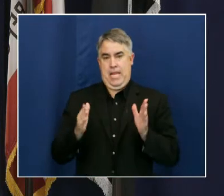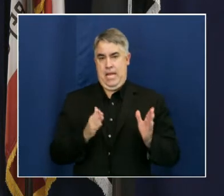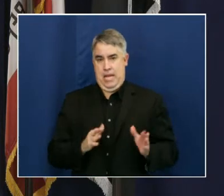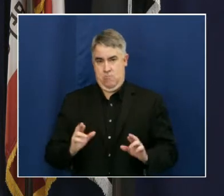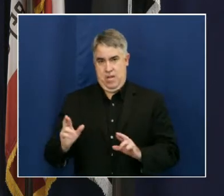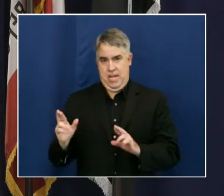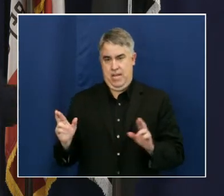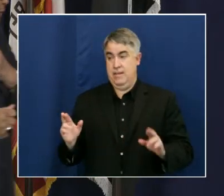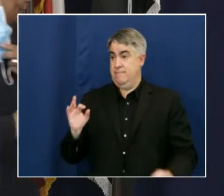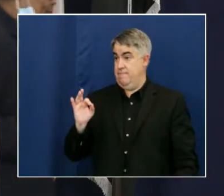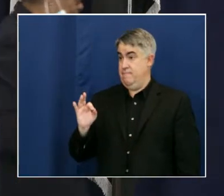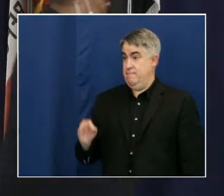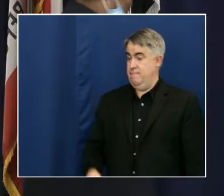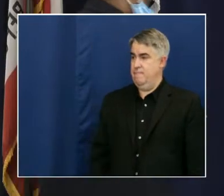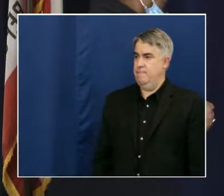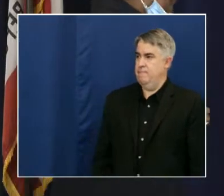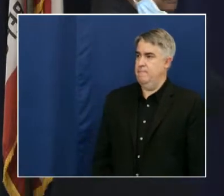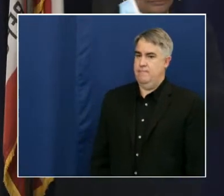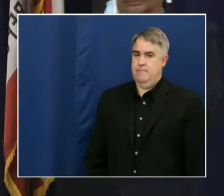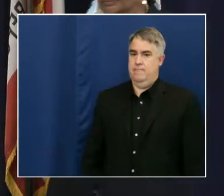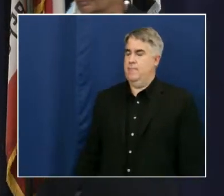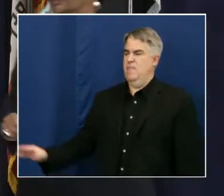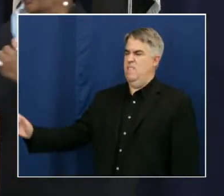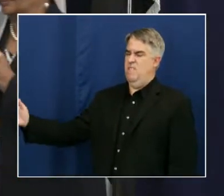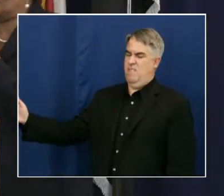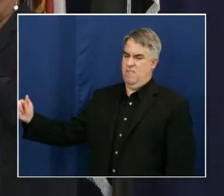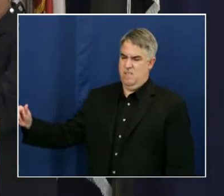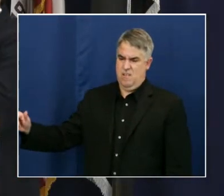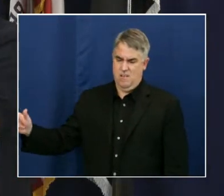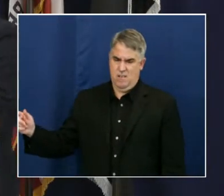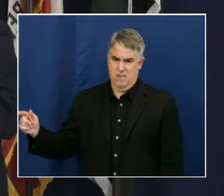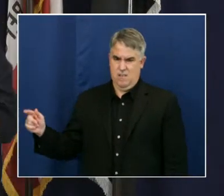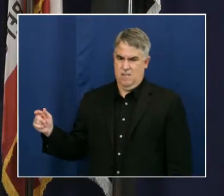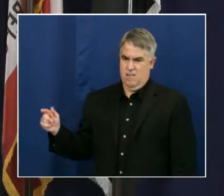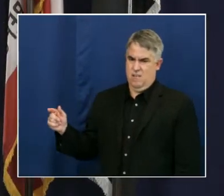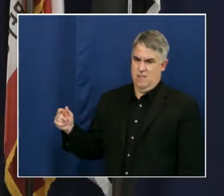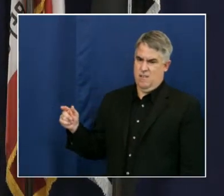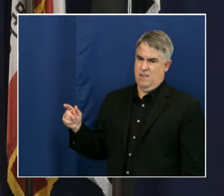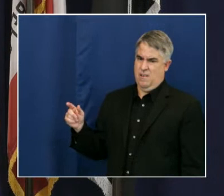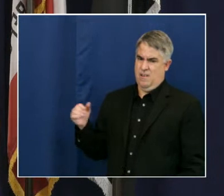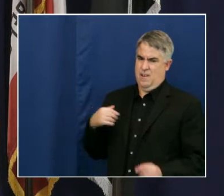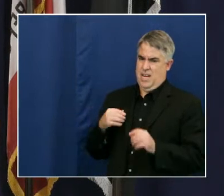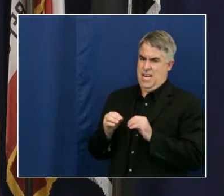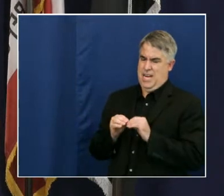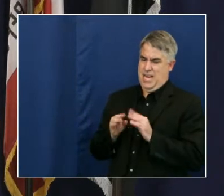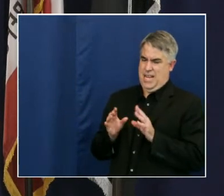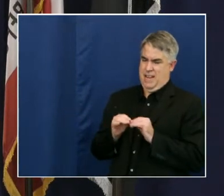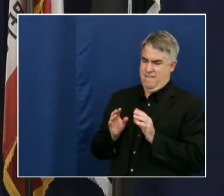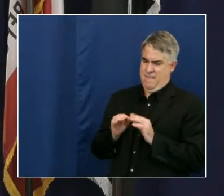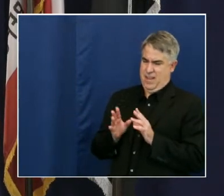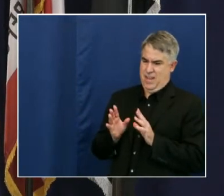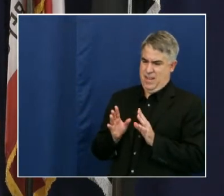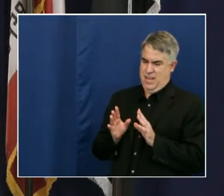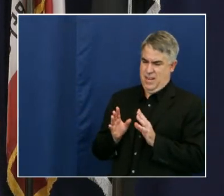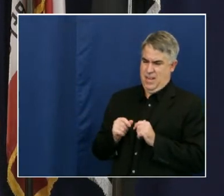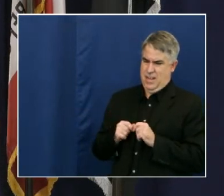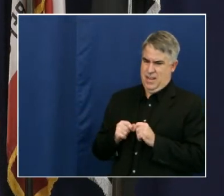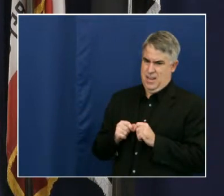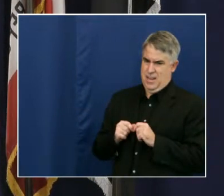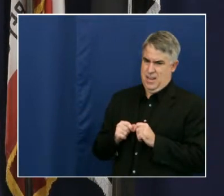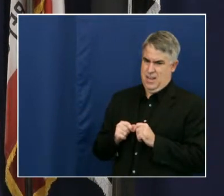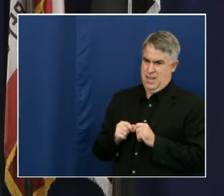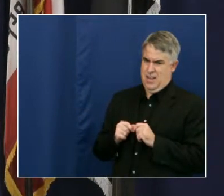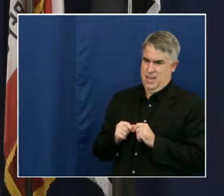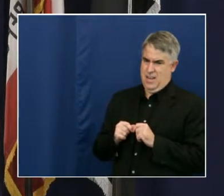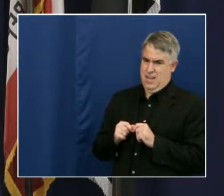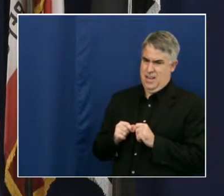you. So, Dr. Wooten, just to follow up, so just to be clear, I'm just trying to make sure we have this straight.